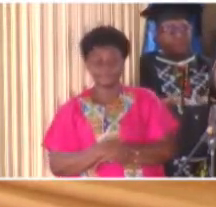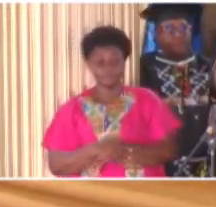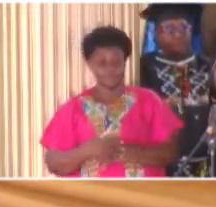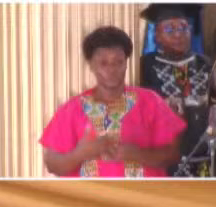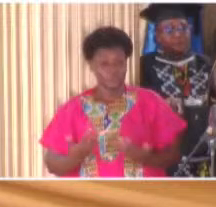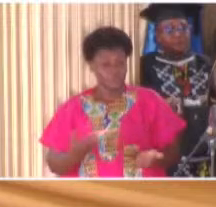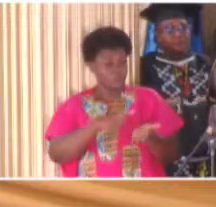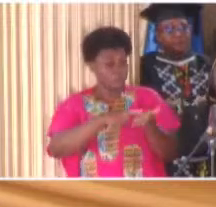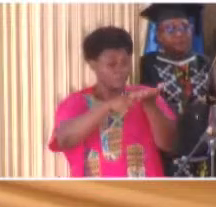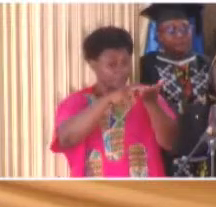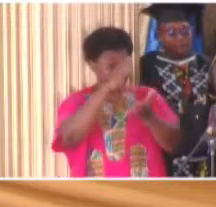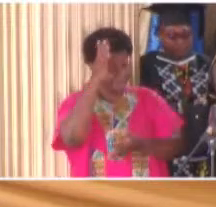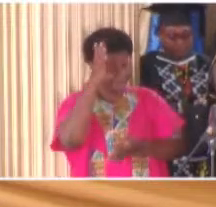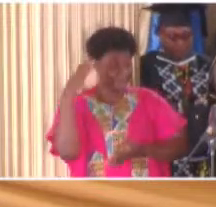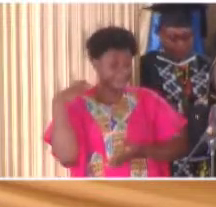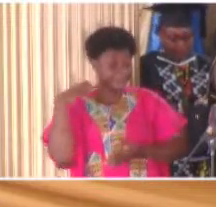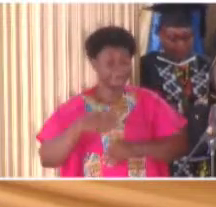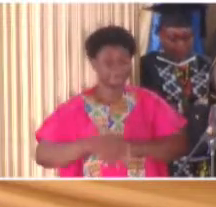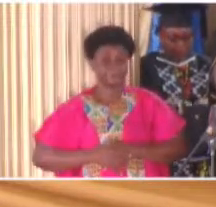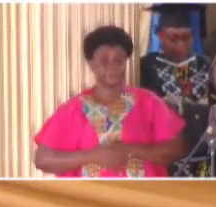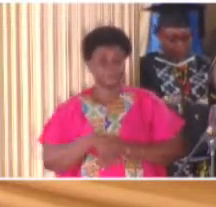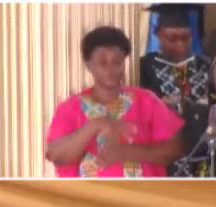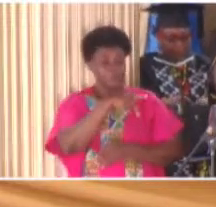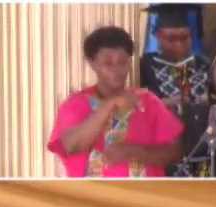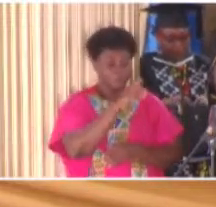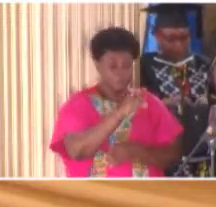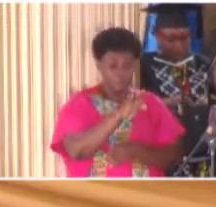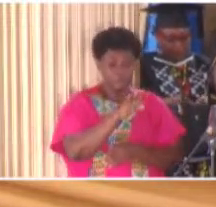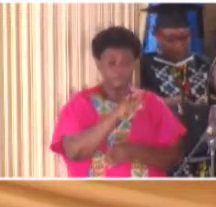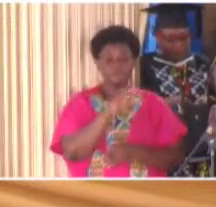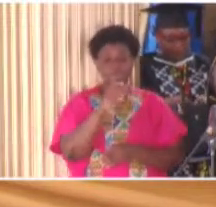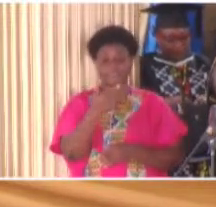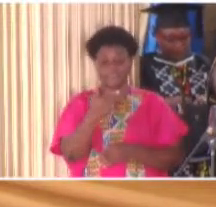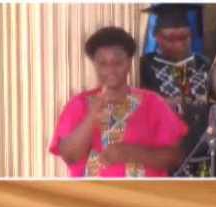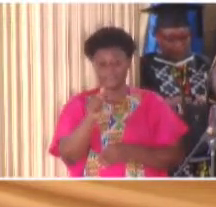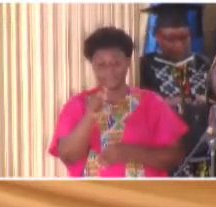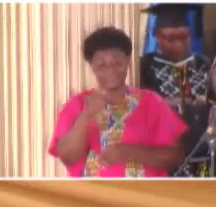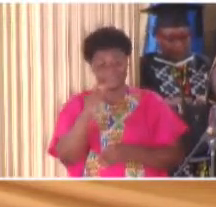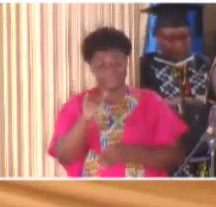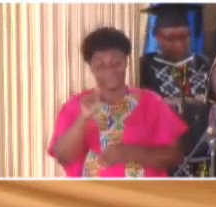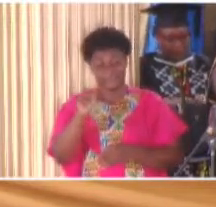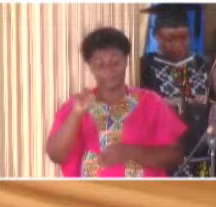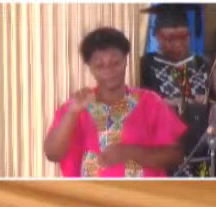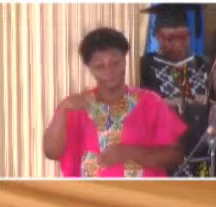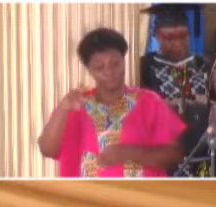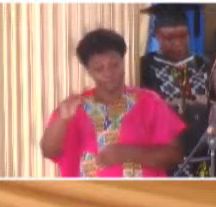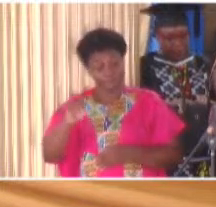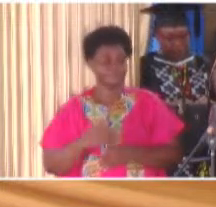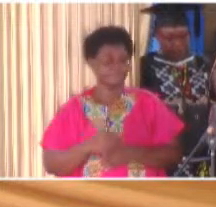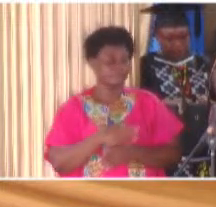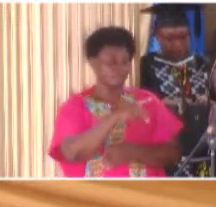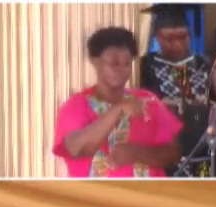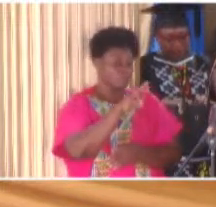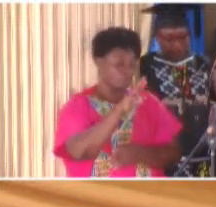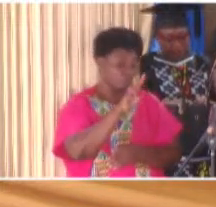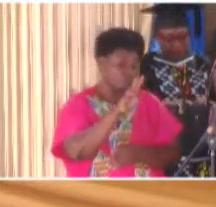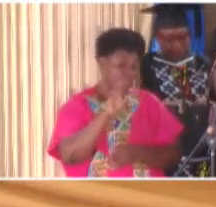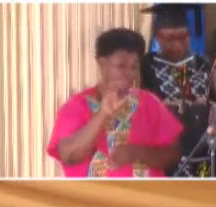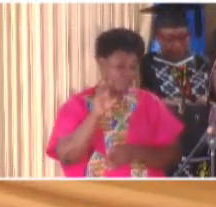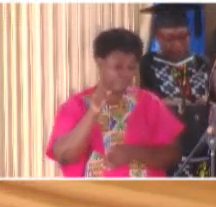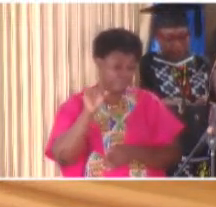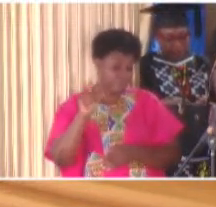Representative of the Chancellor, Professor Ransford Jampo, Provost of the College of Basic and